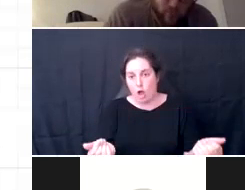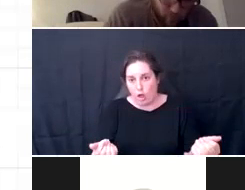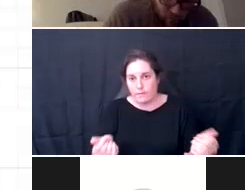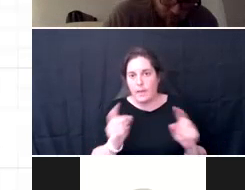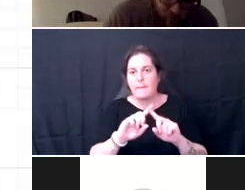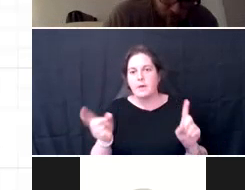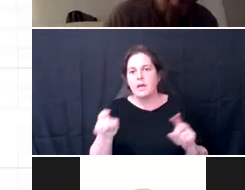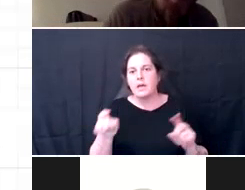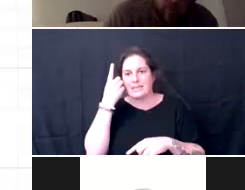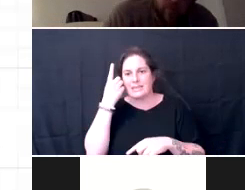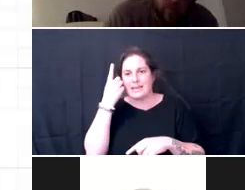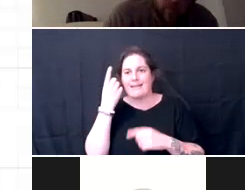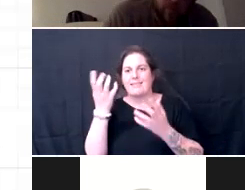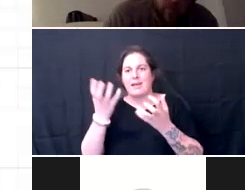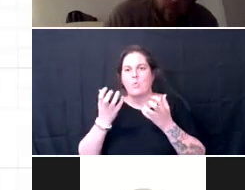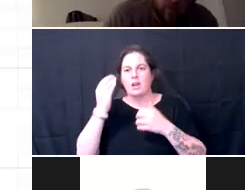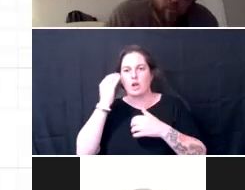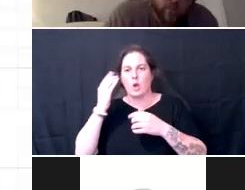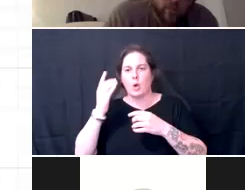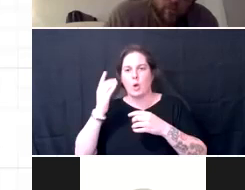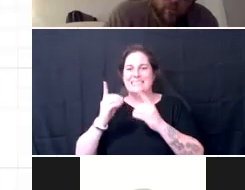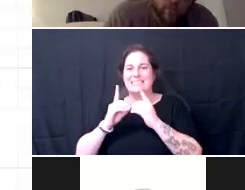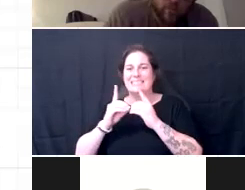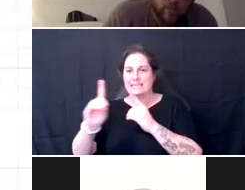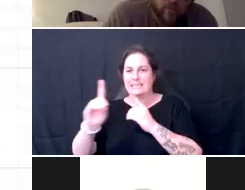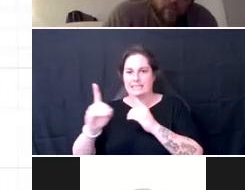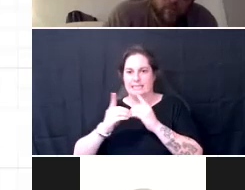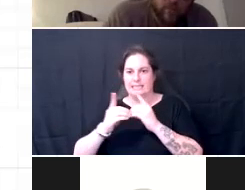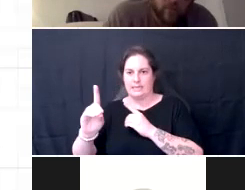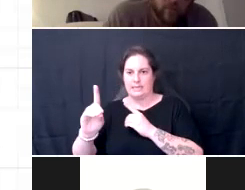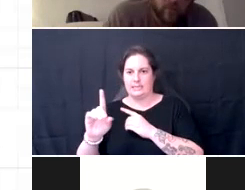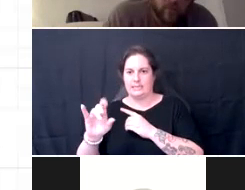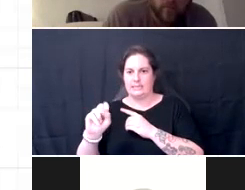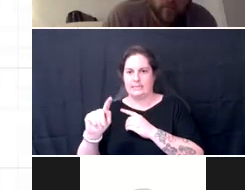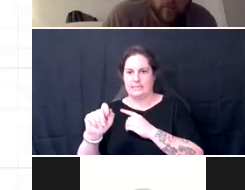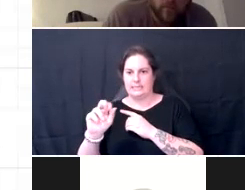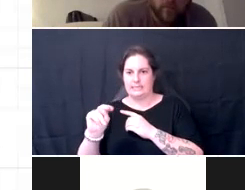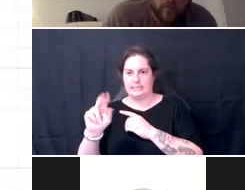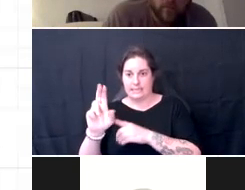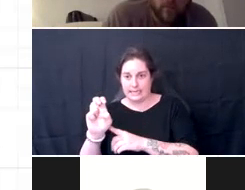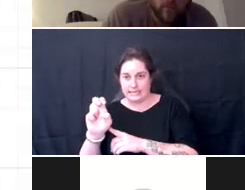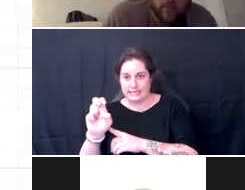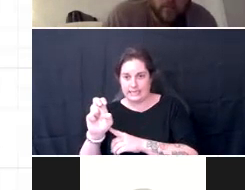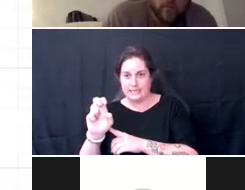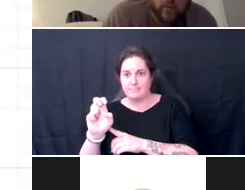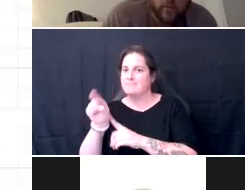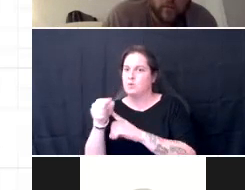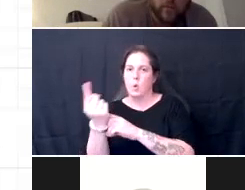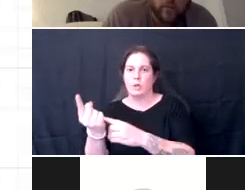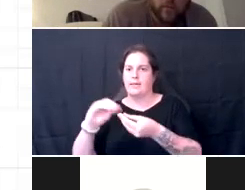they asked how far, technically, how far is just the number and the